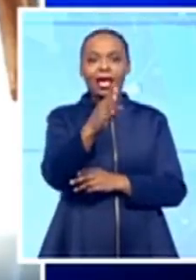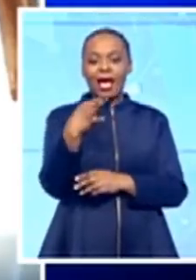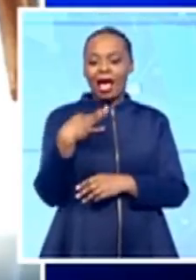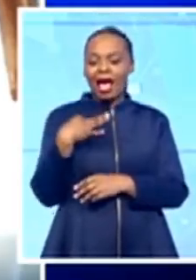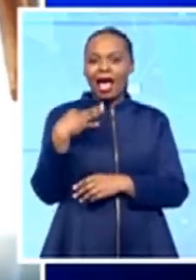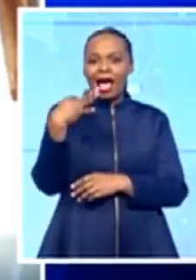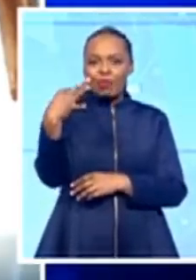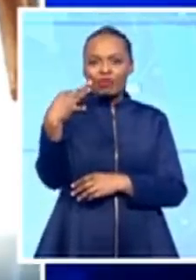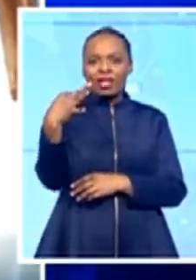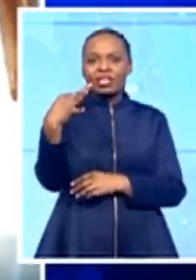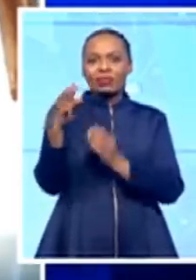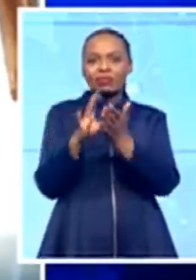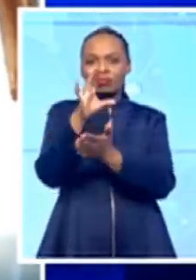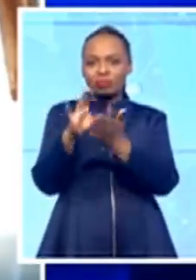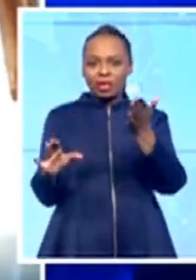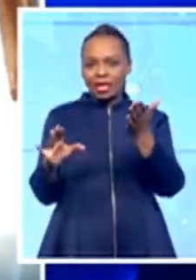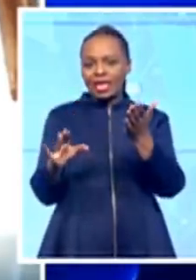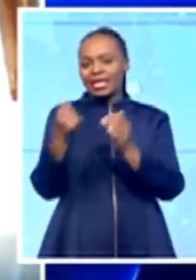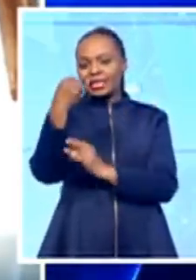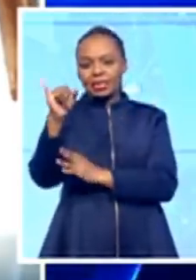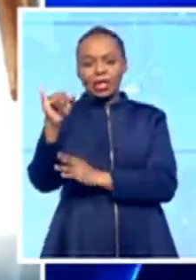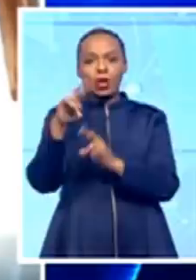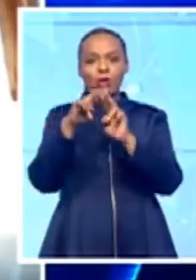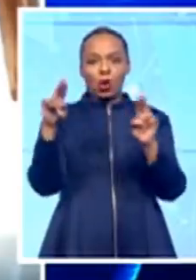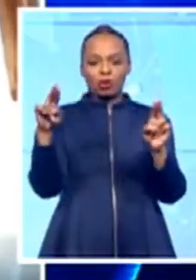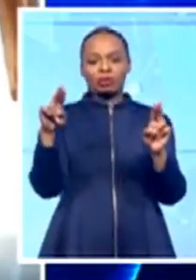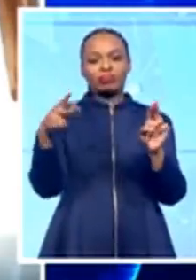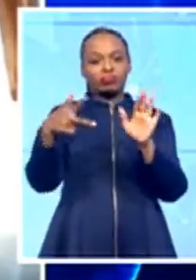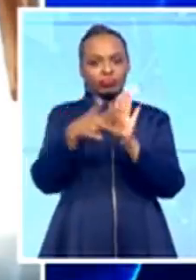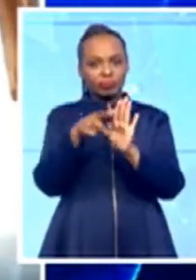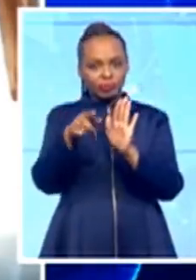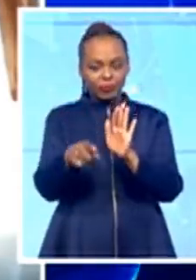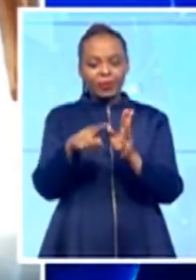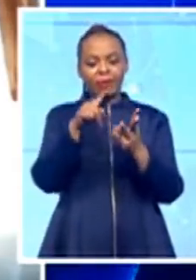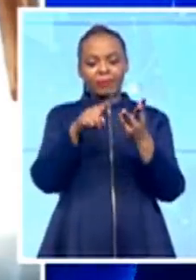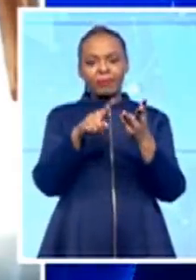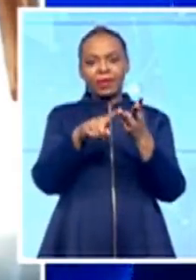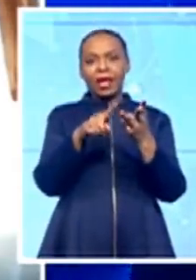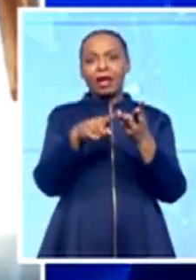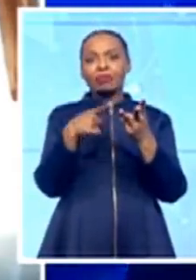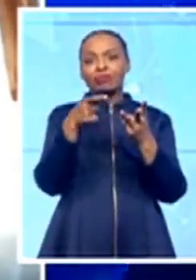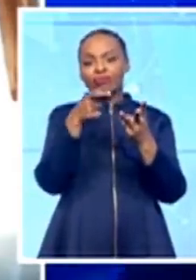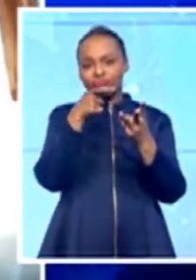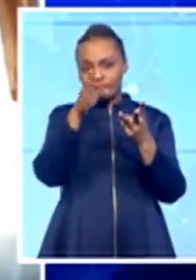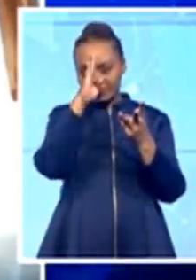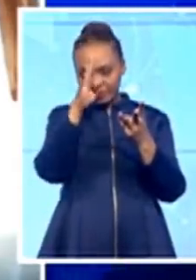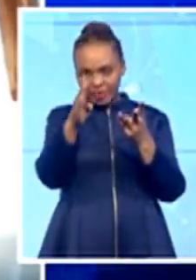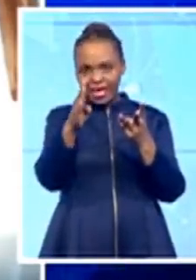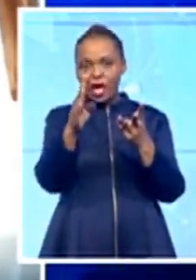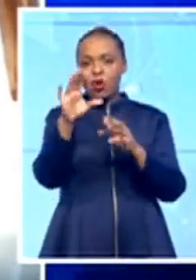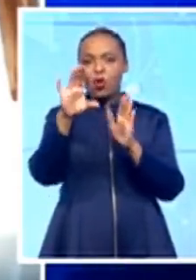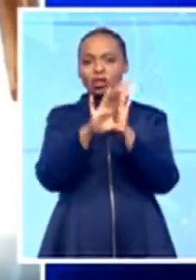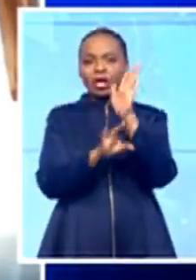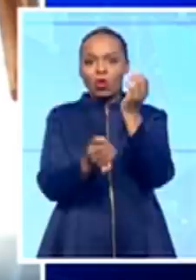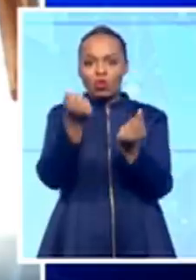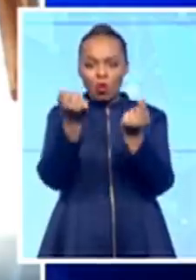with. We want to condemn the fact that the Constitutional Court decided to be a court of first instance and by